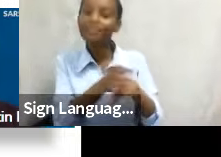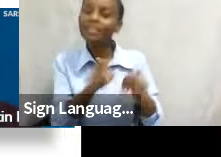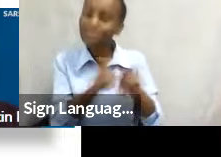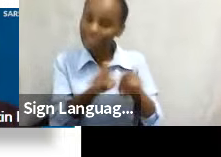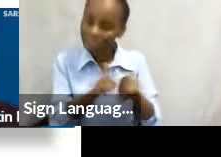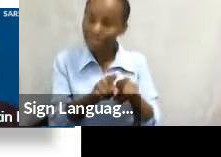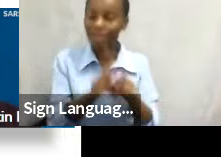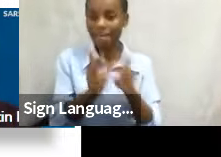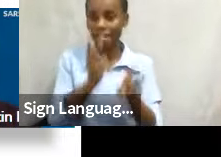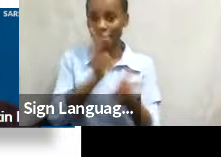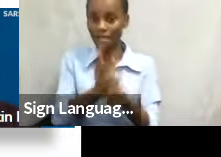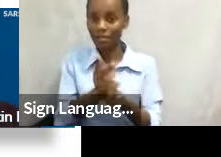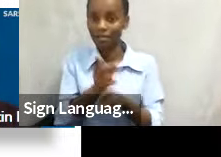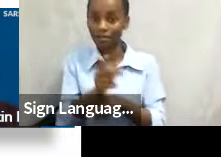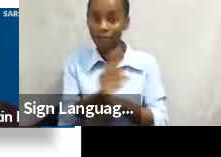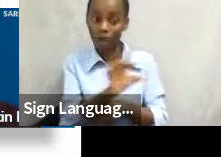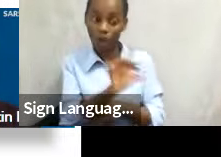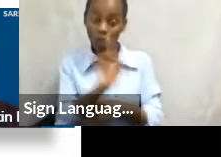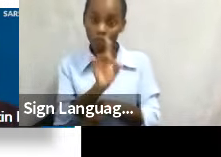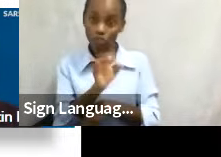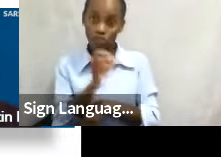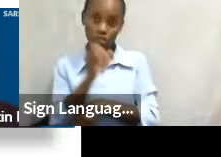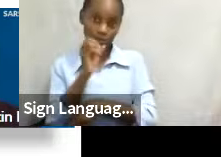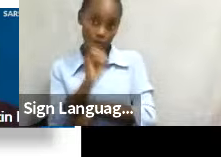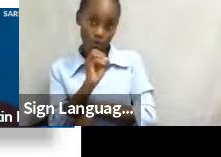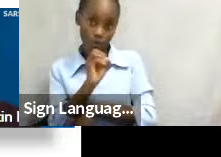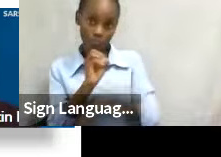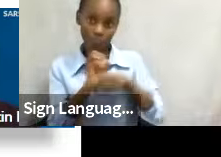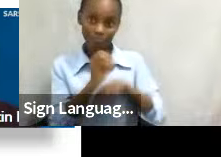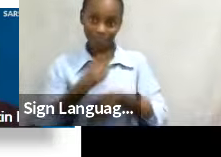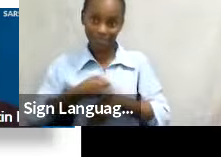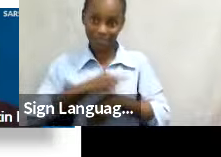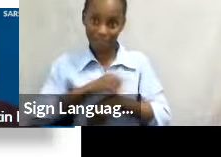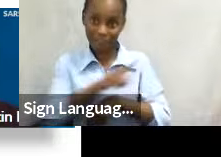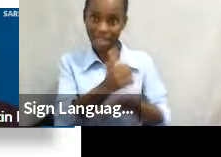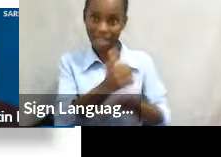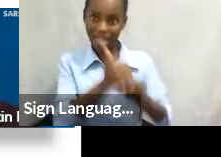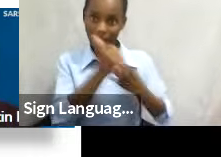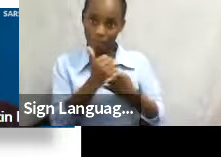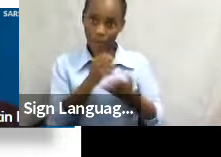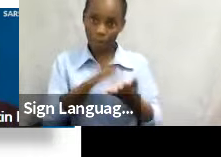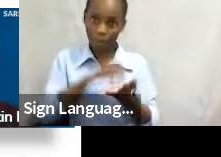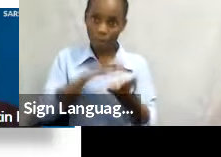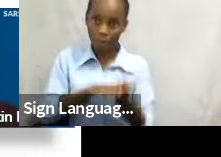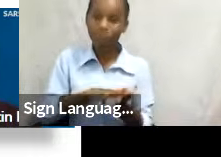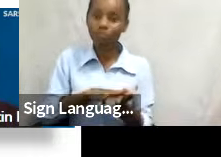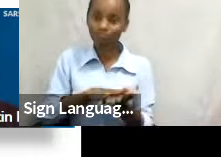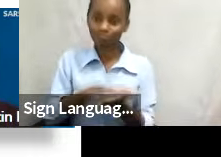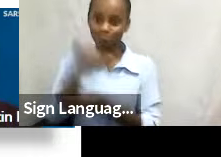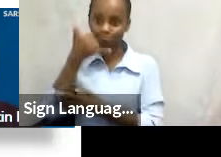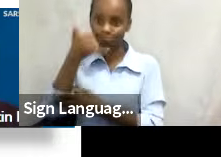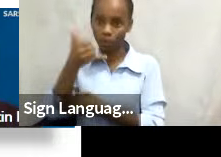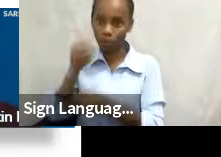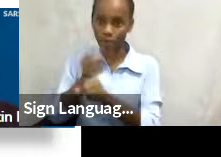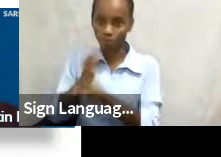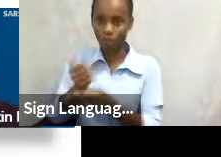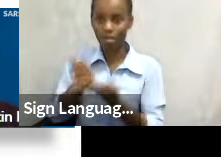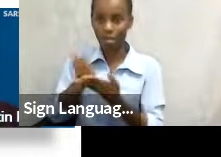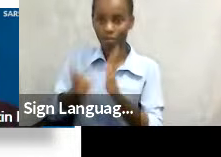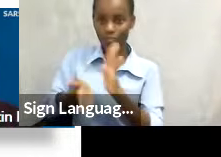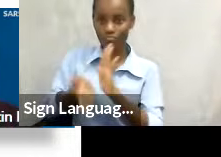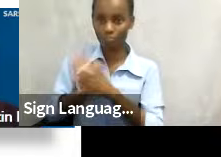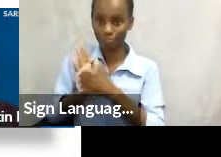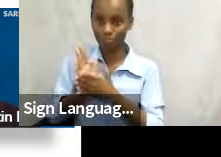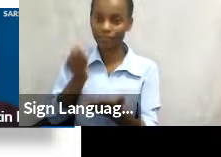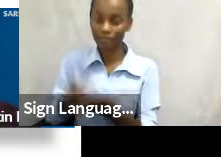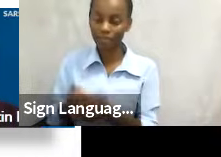center, option 0, just so they can actually book you an appointment and ensure that you get assisted. And then at our branch